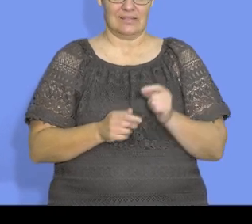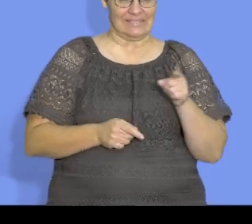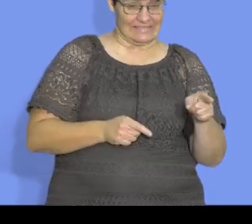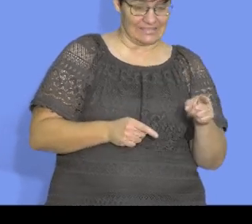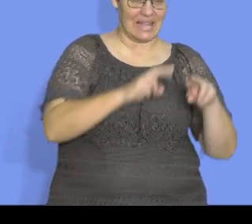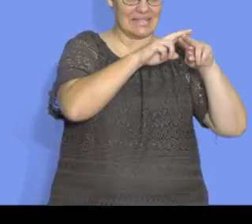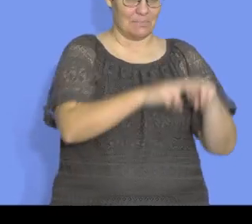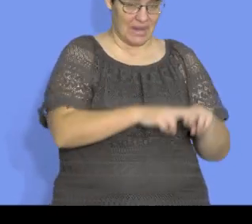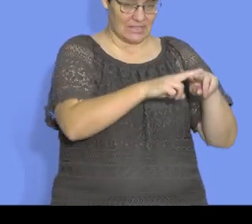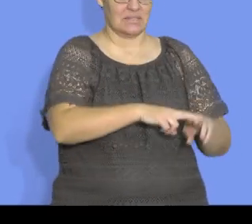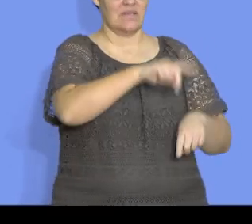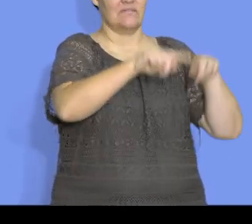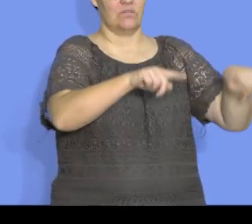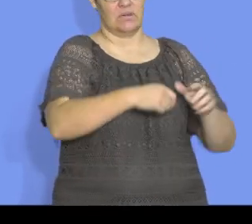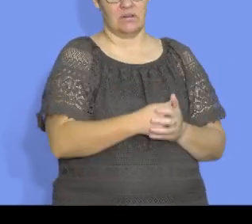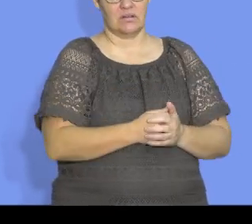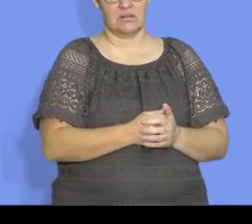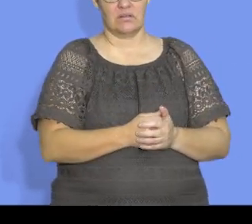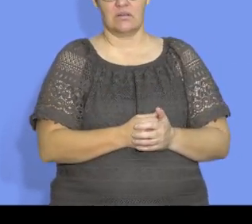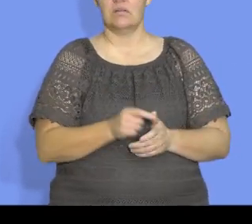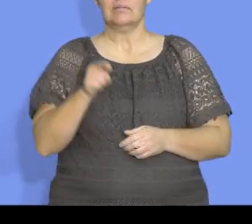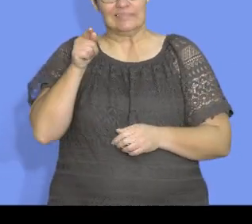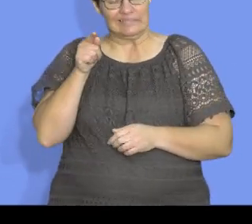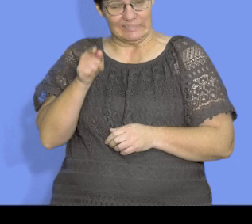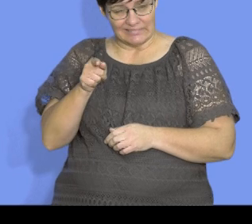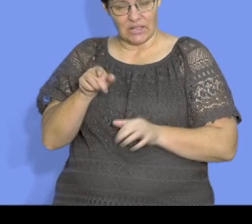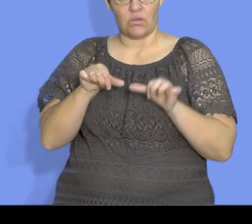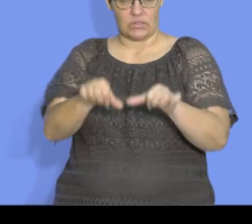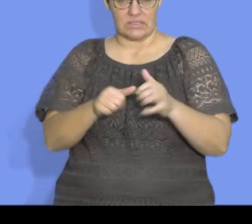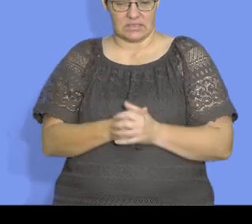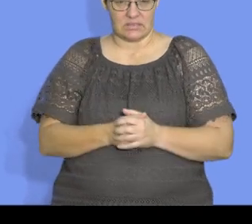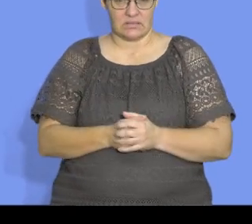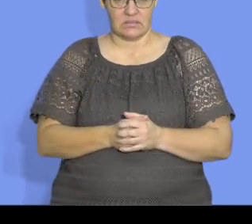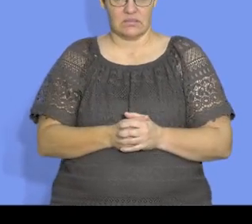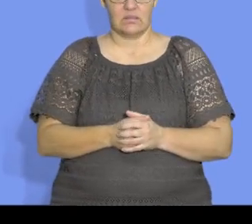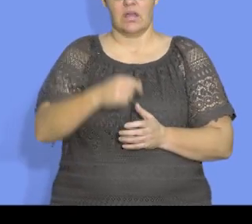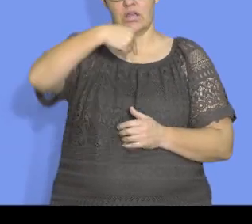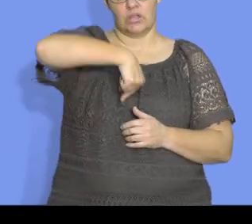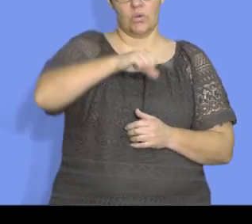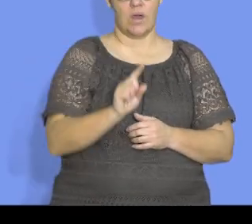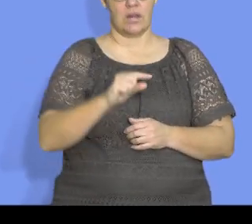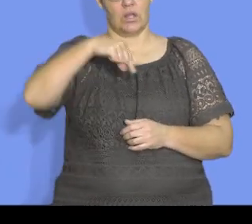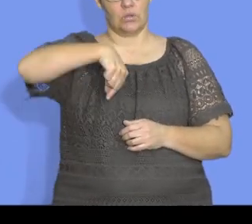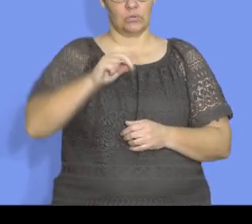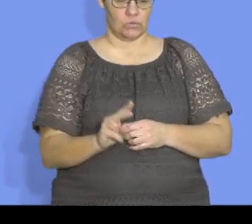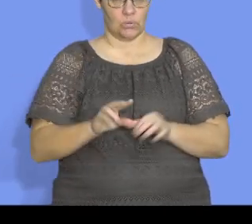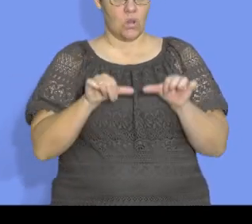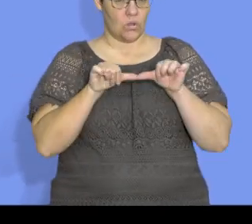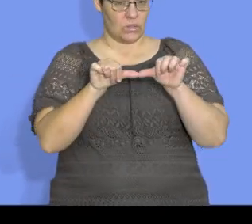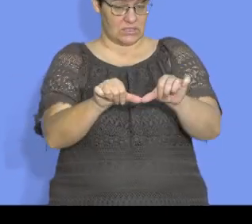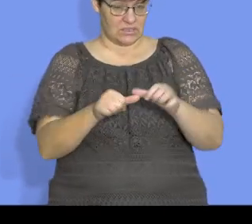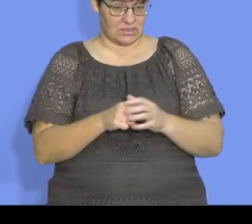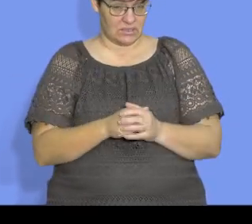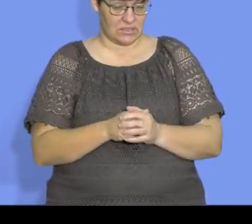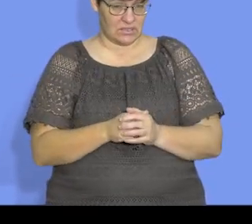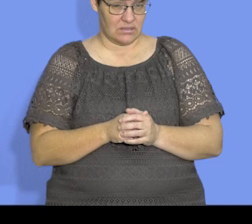variable. This is the dependent variable. Let's make that the constant. So K, Q1, Q2 are constant.